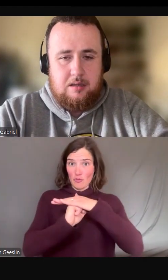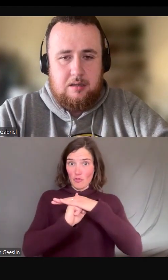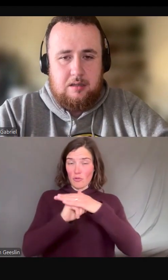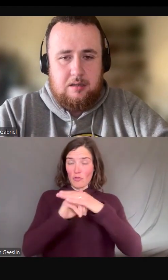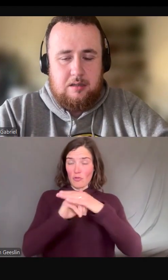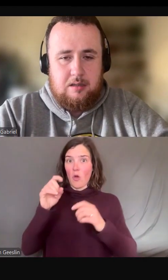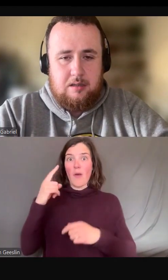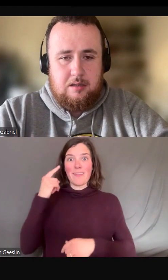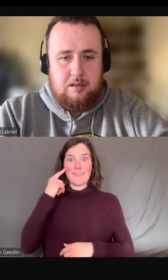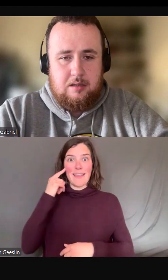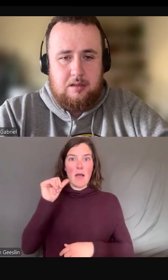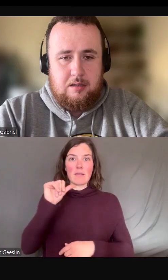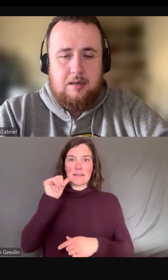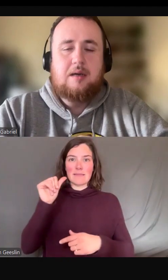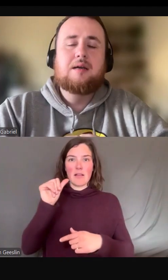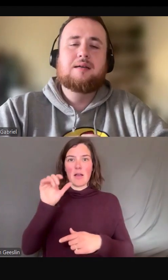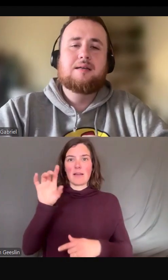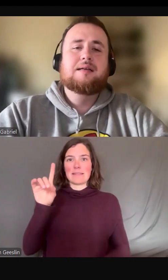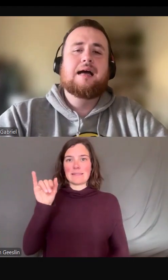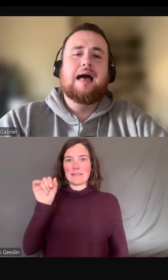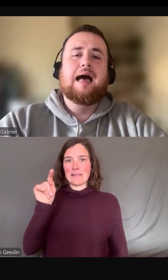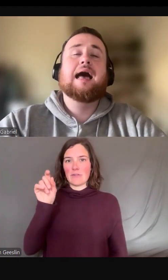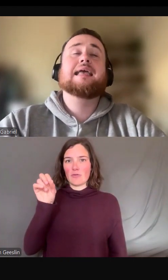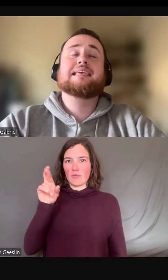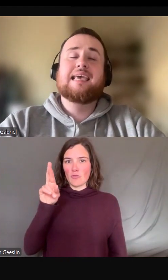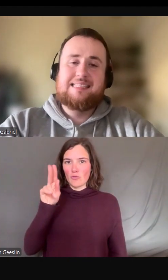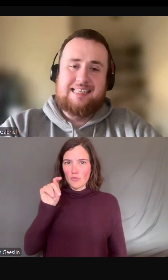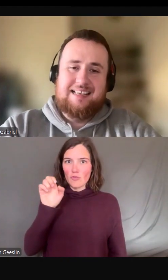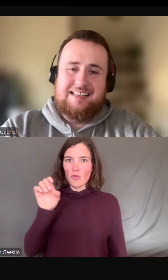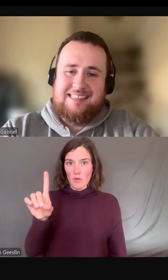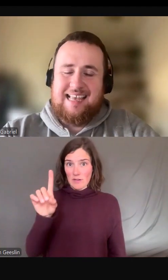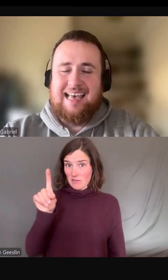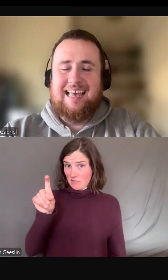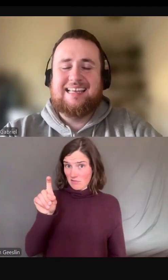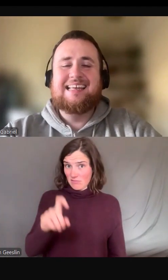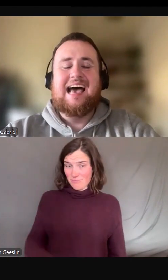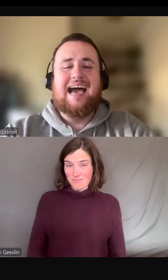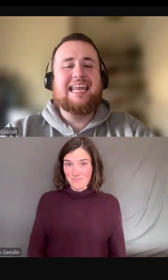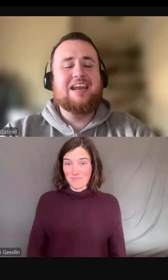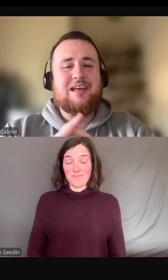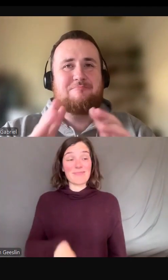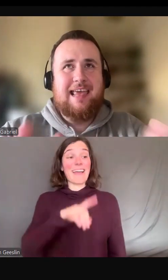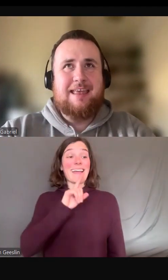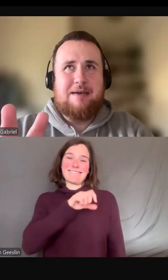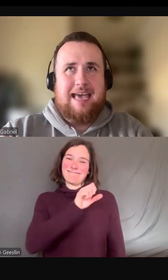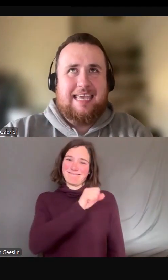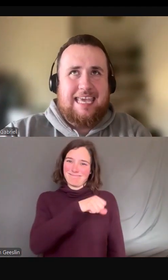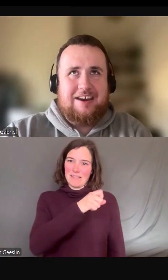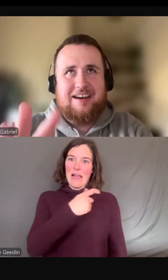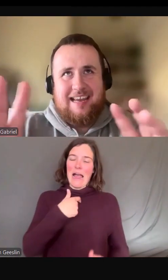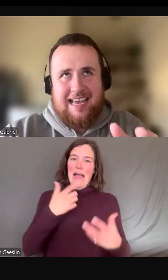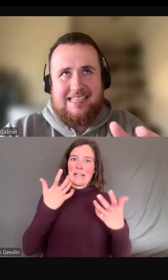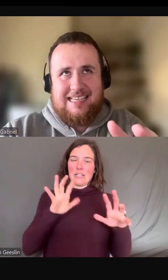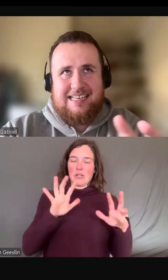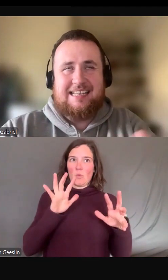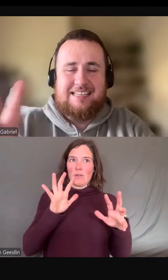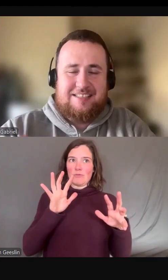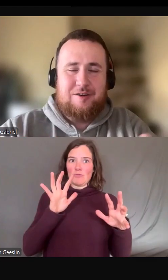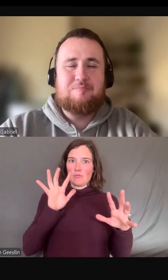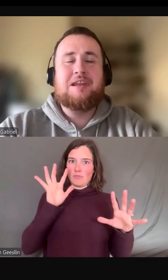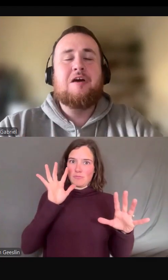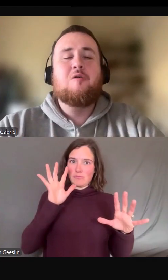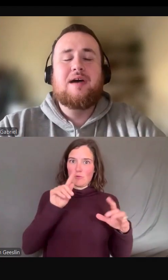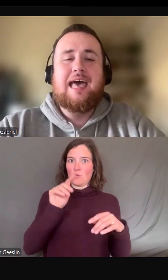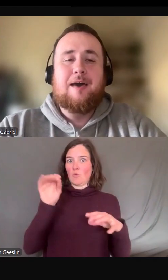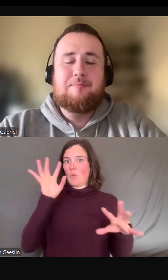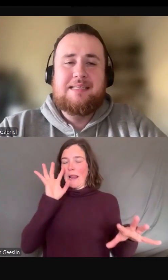not distorted by users on playback? Yes, it does. I didn't want to play it back here in case it disturbed,